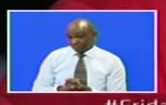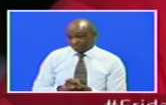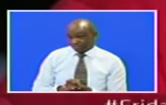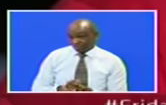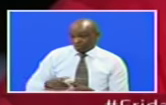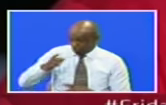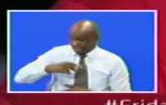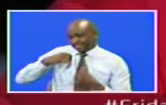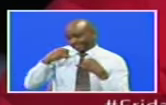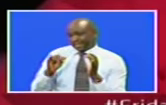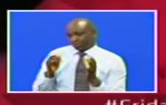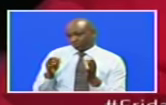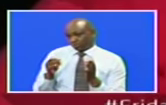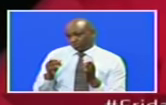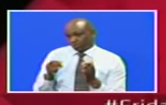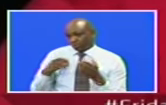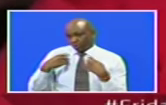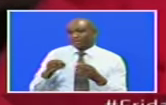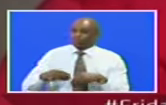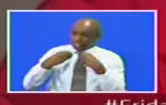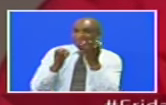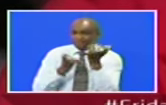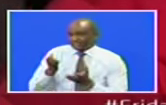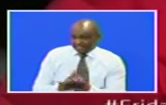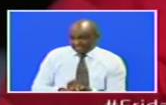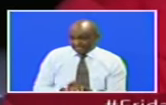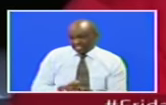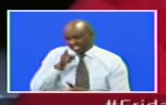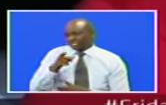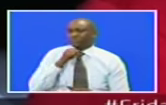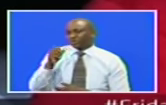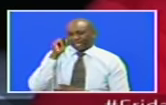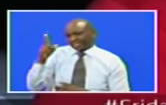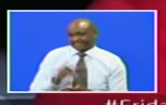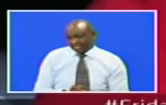we are trying to get into business that we don't understand.